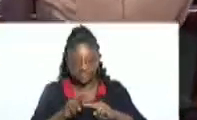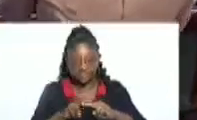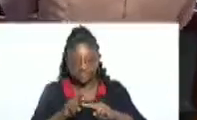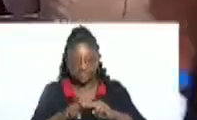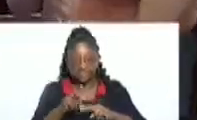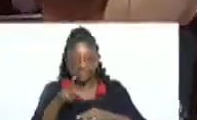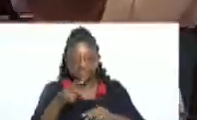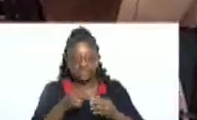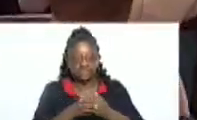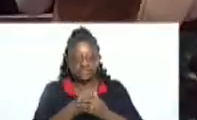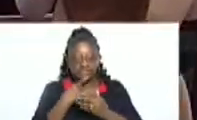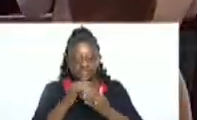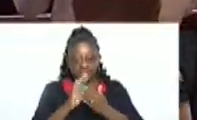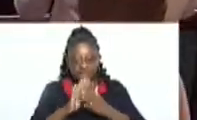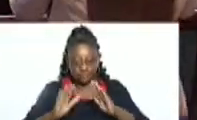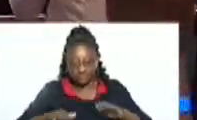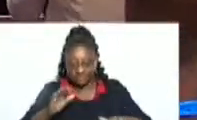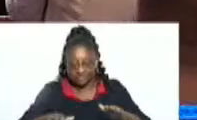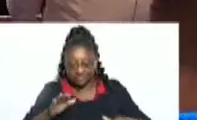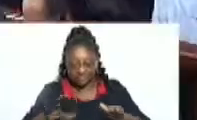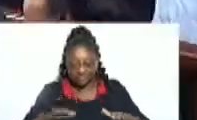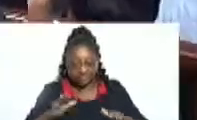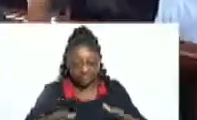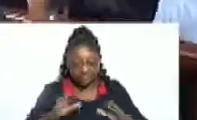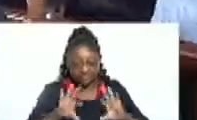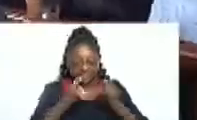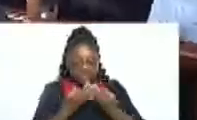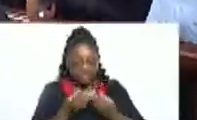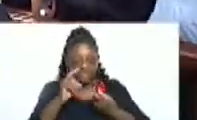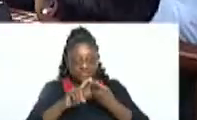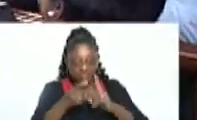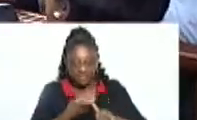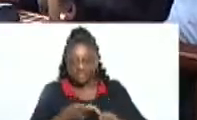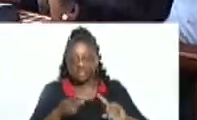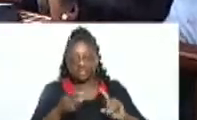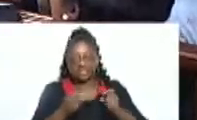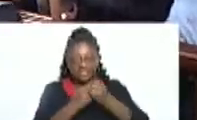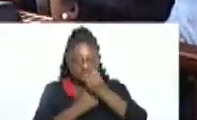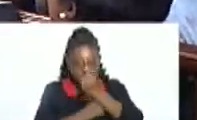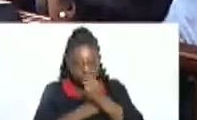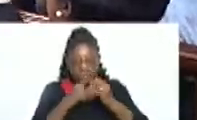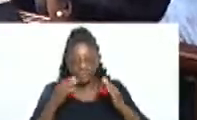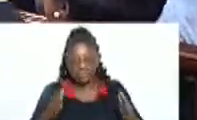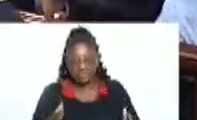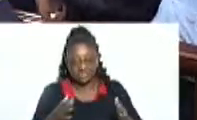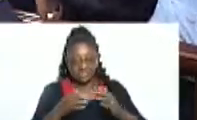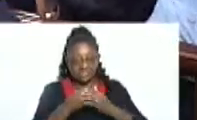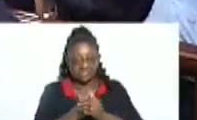A thunderous welcome from fellow members, family, and supporters.